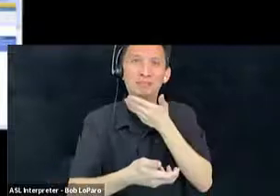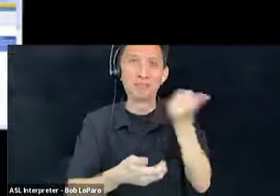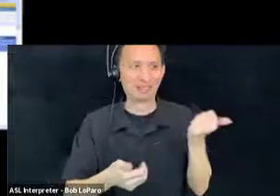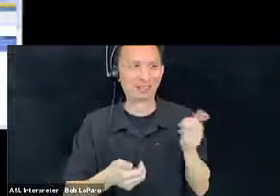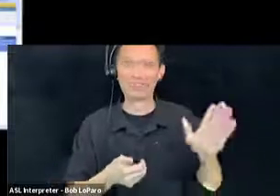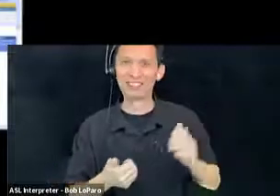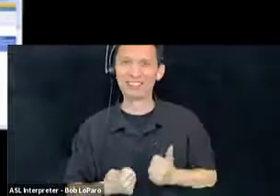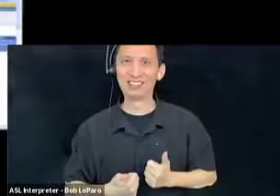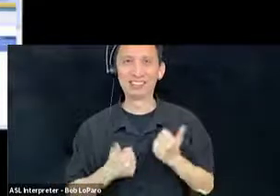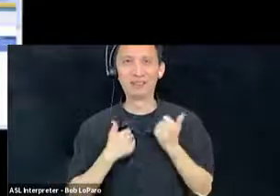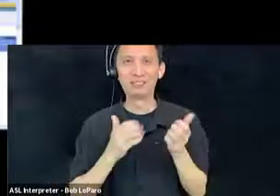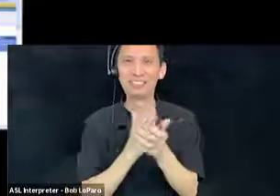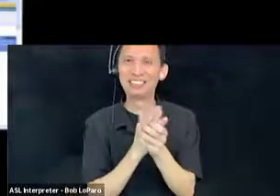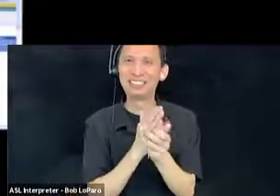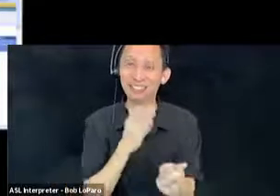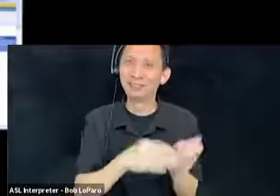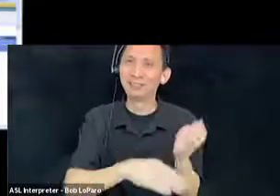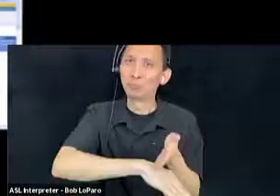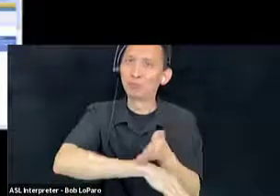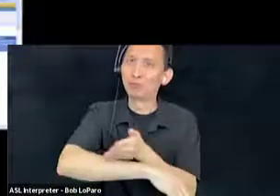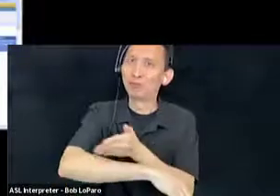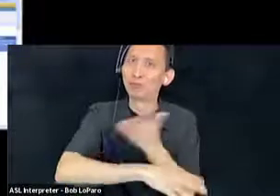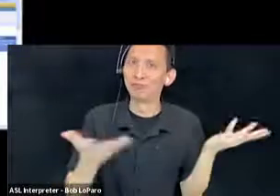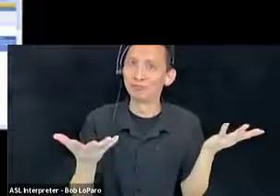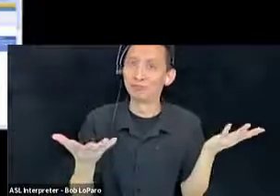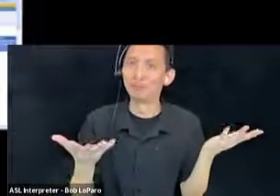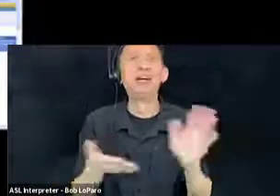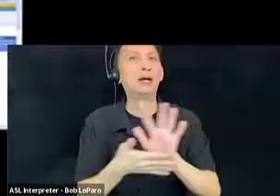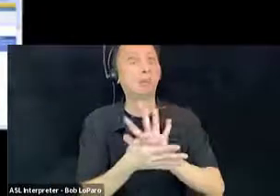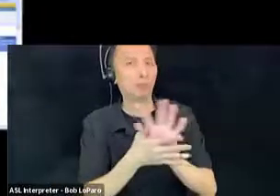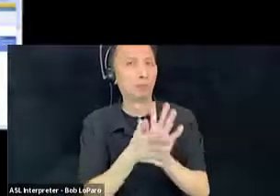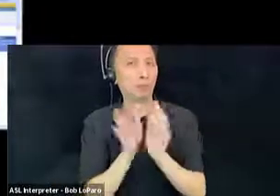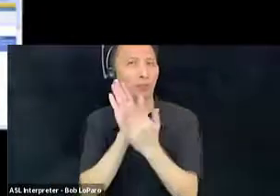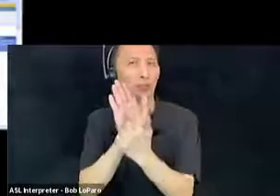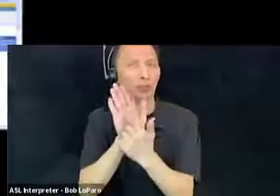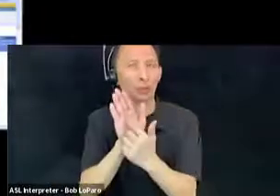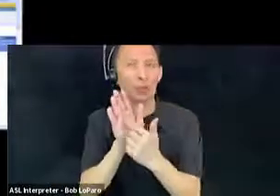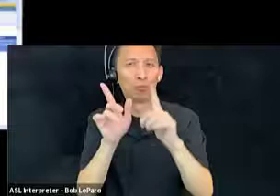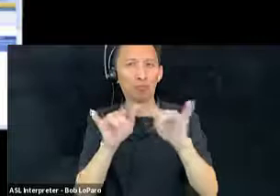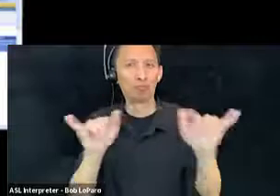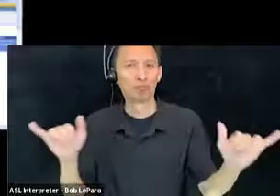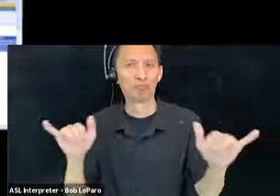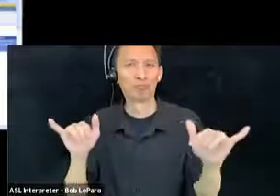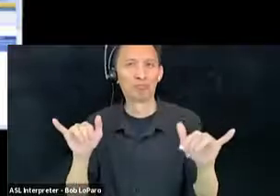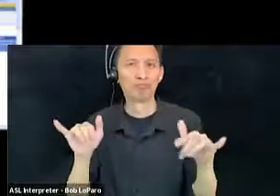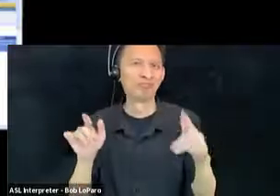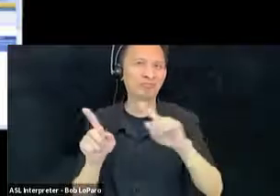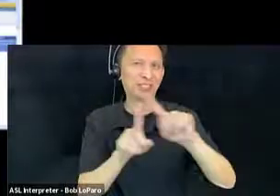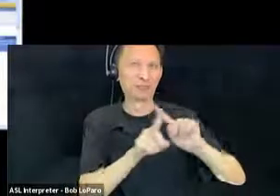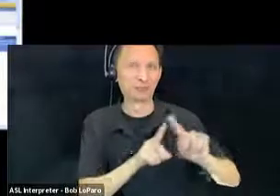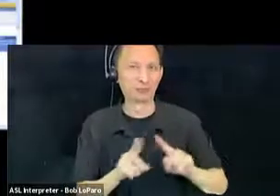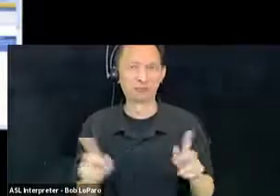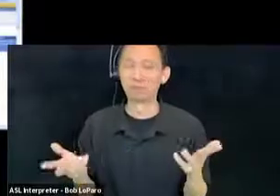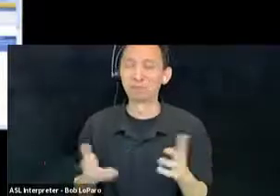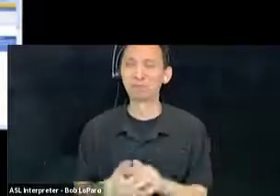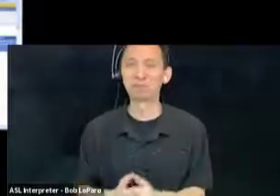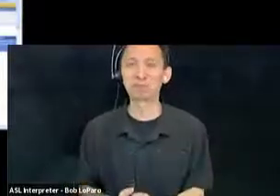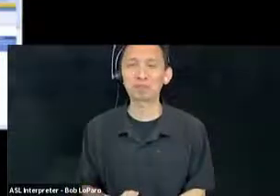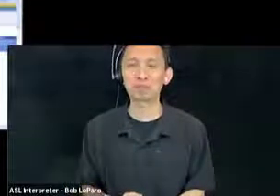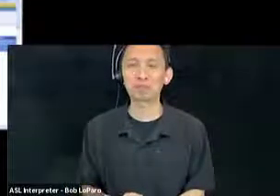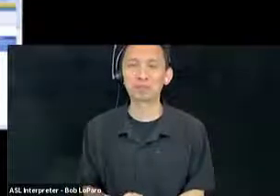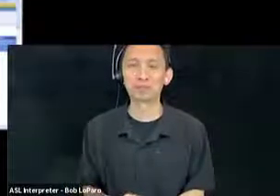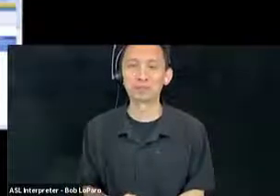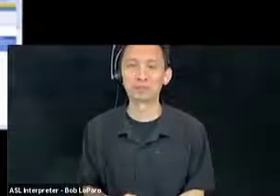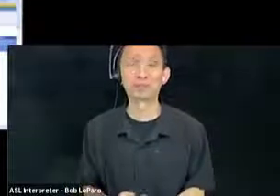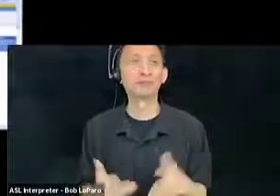some pictures at the end that I'm hoping will help solidify that for you so that you can see how this can expand. But even just